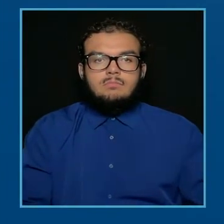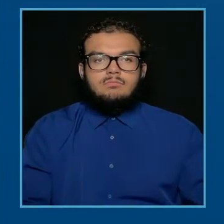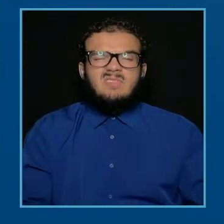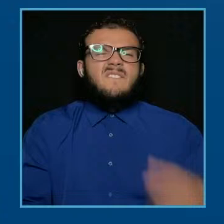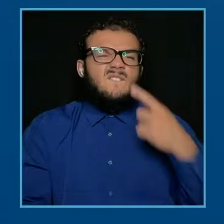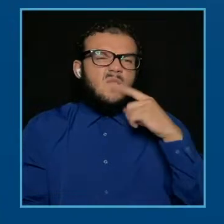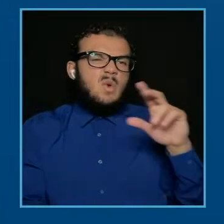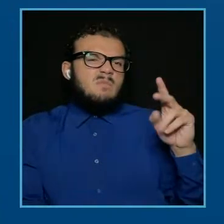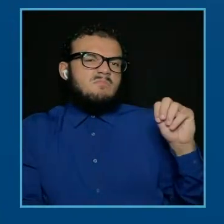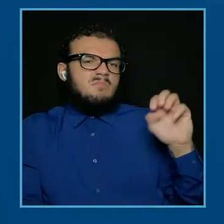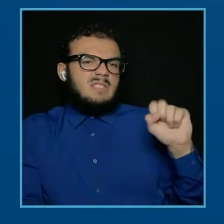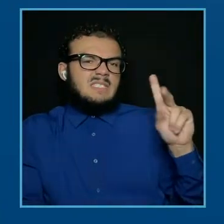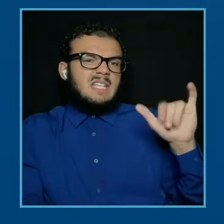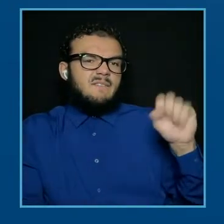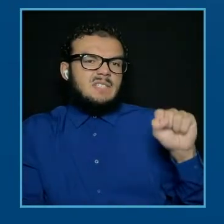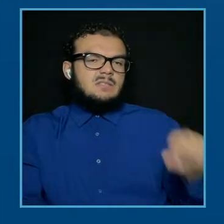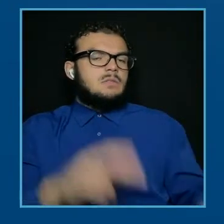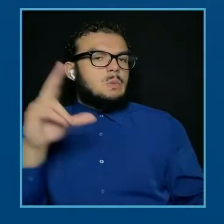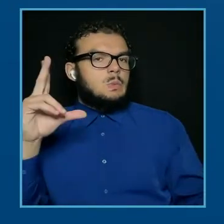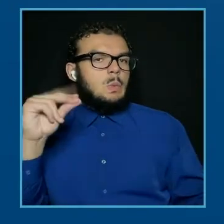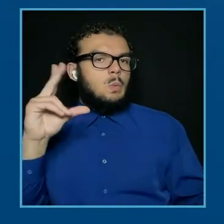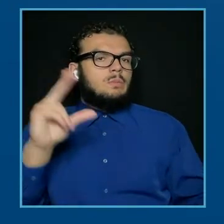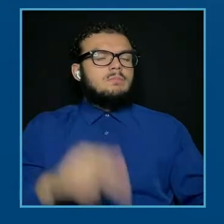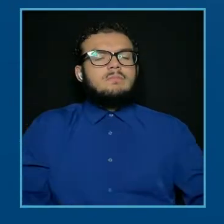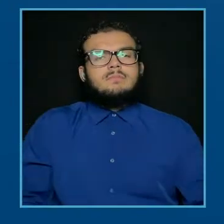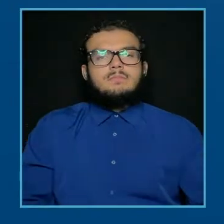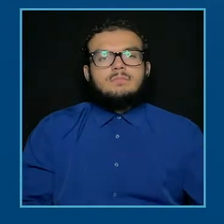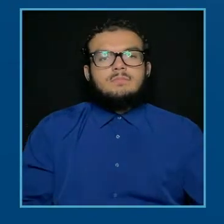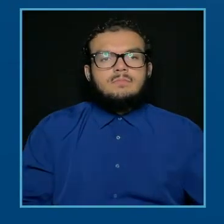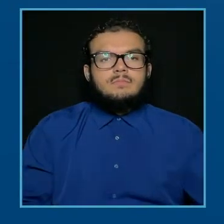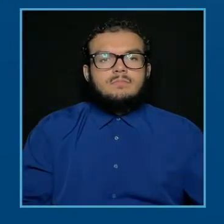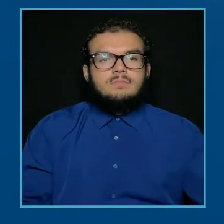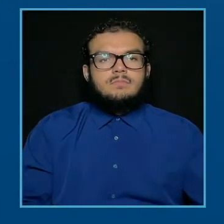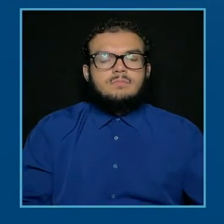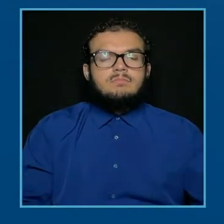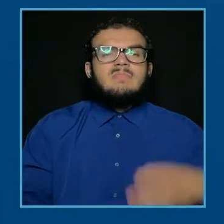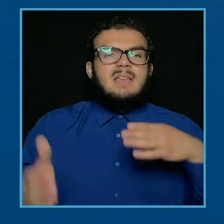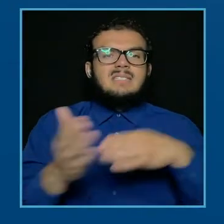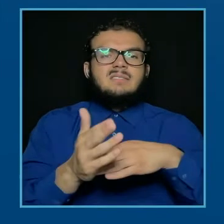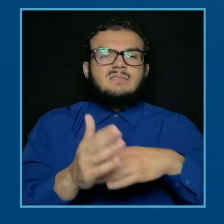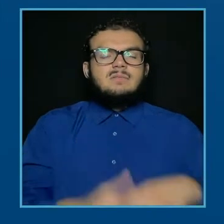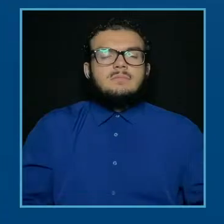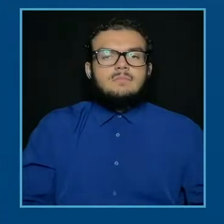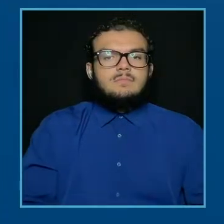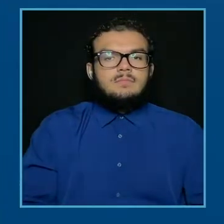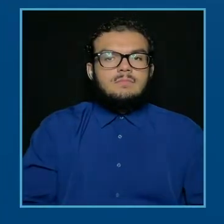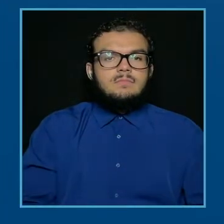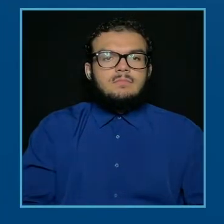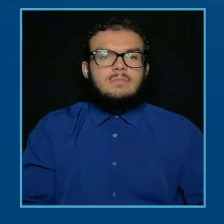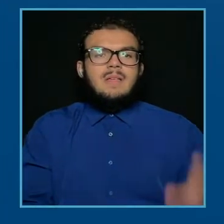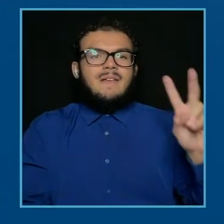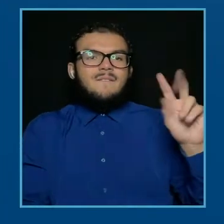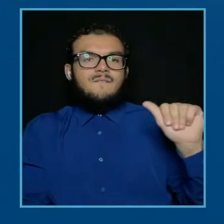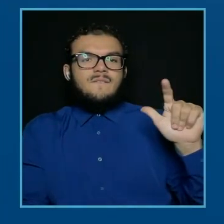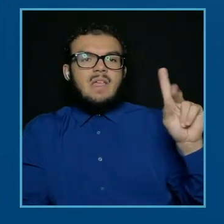No. Ms. Ruiz votes against. Mr. Valdez.